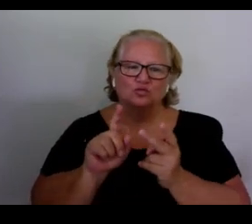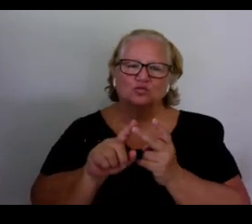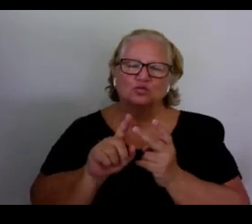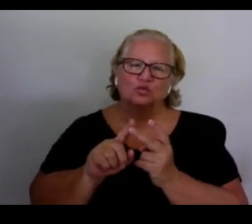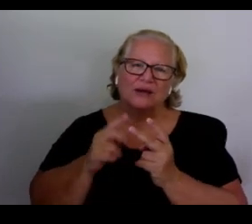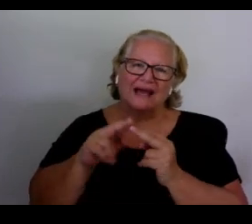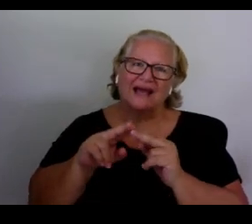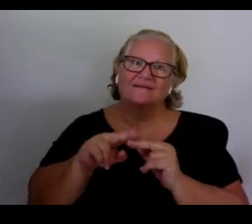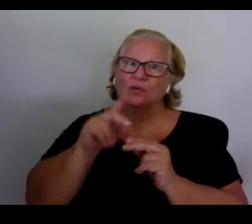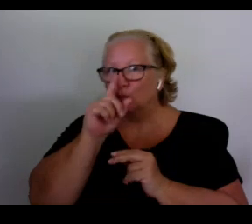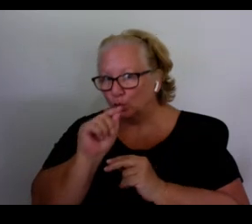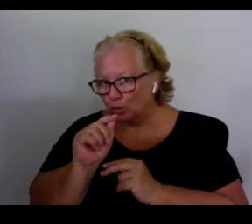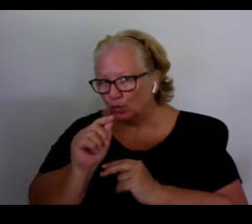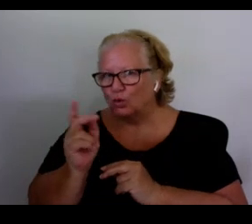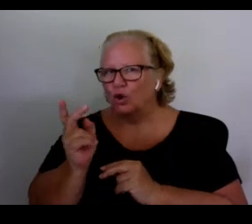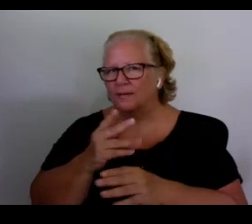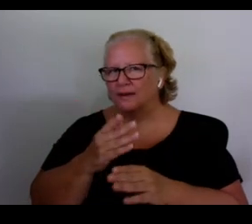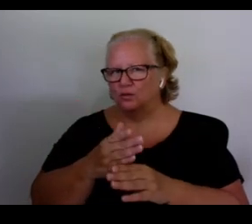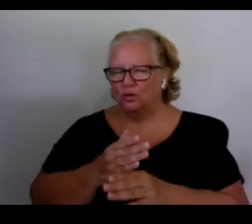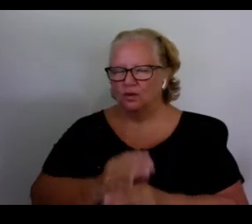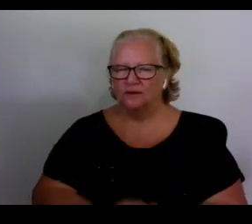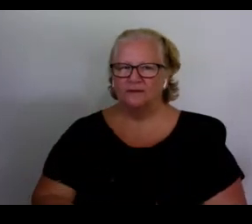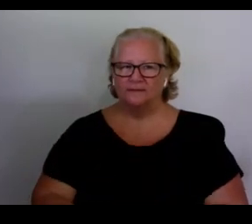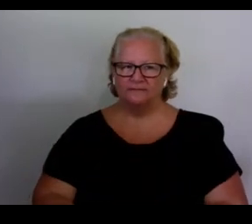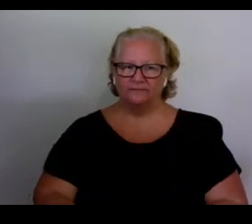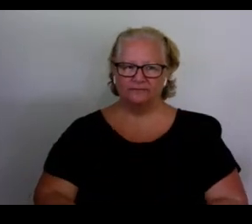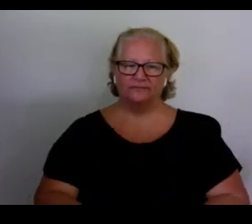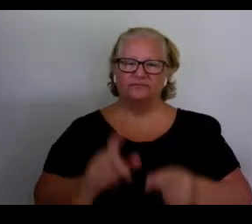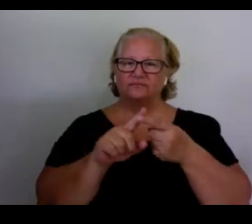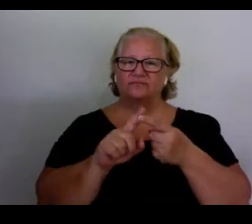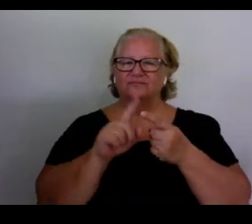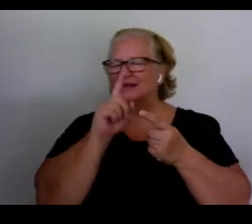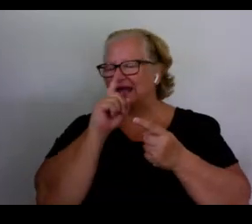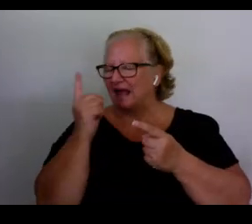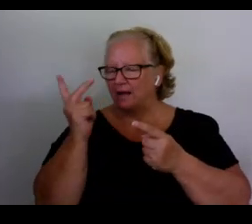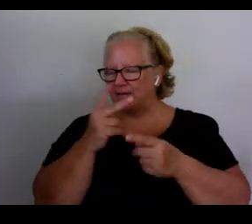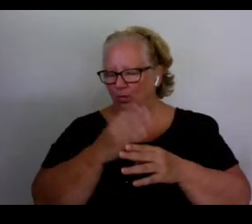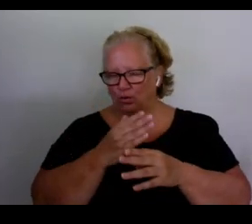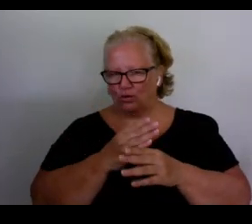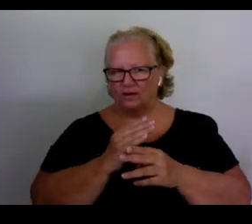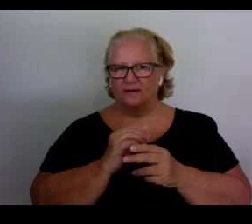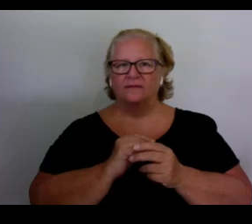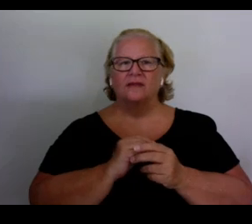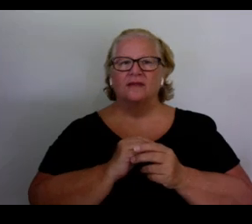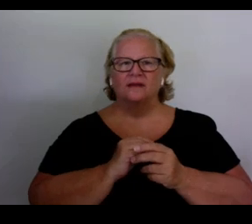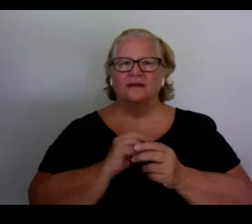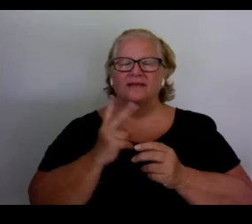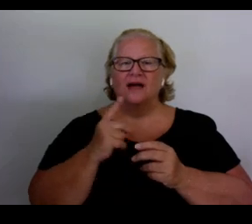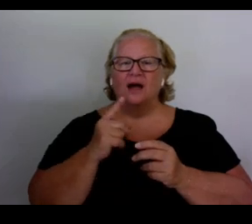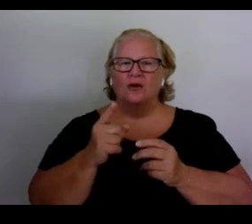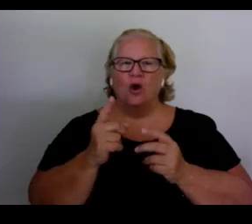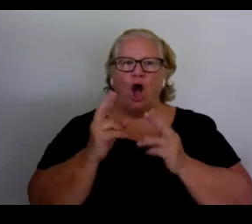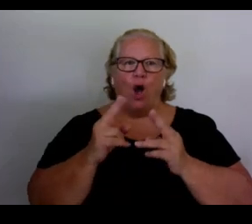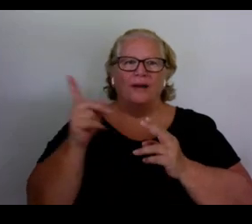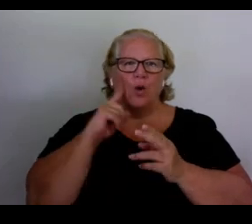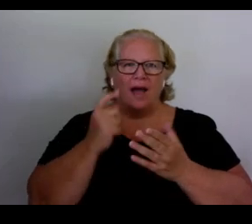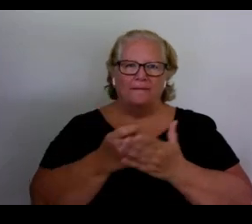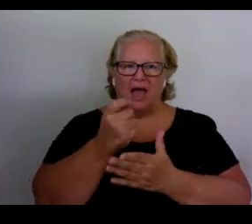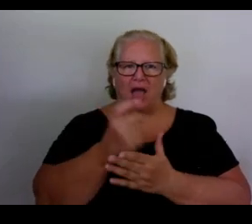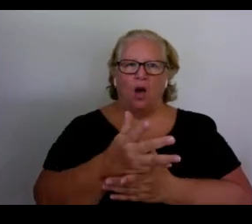go back to work. Option 1, he's not able to go back to work. Then you're hoping he gets a payout to make this